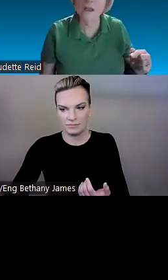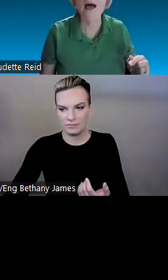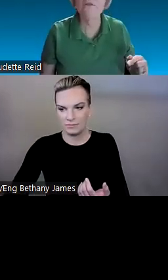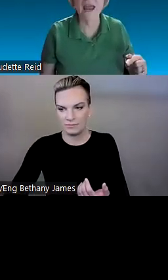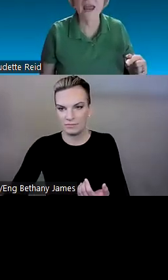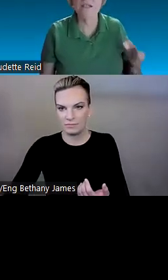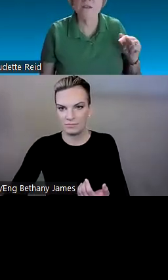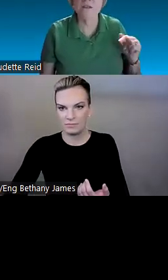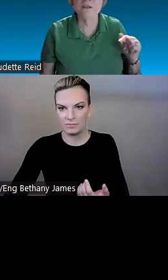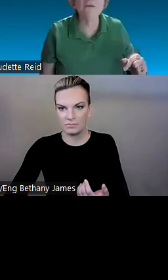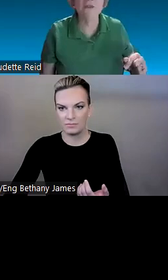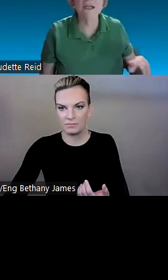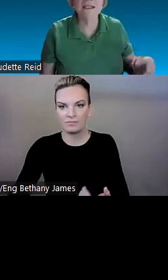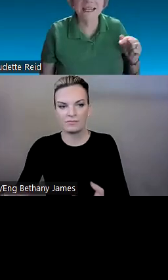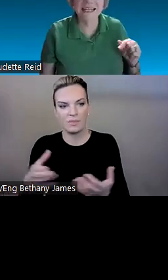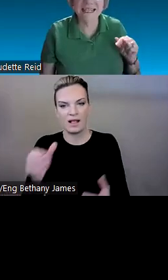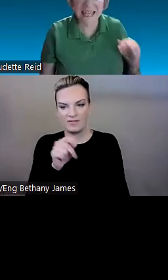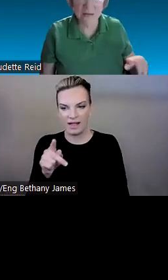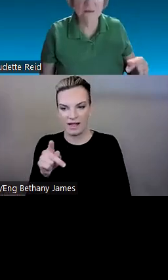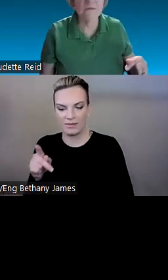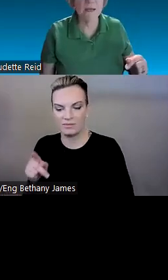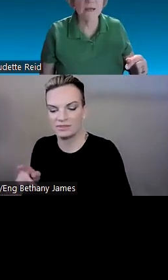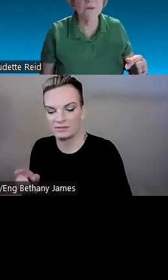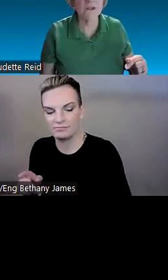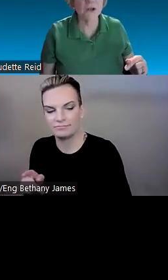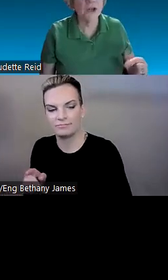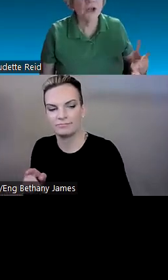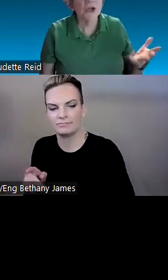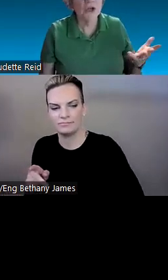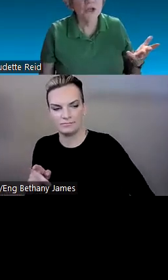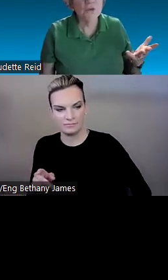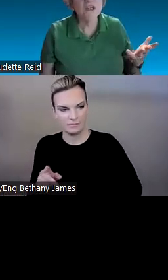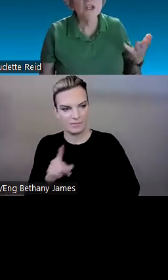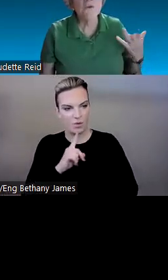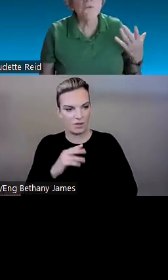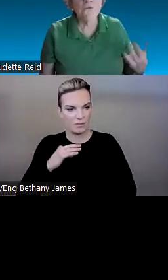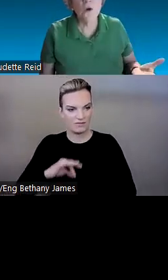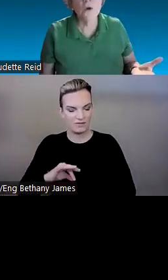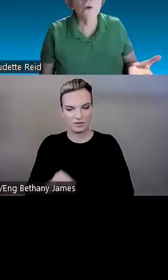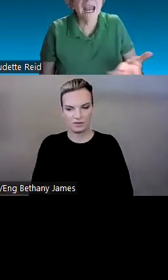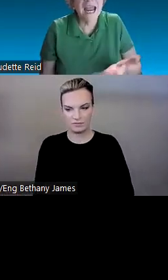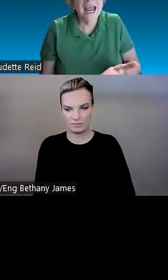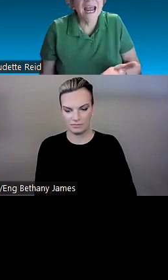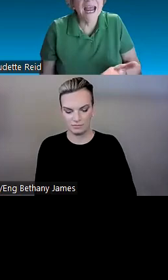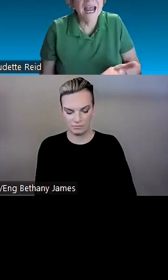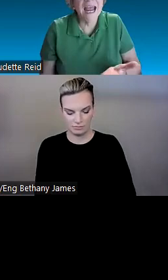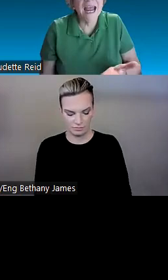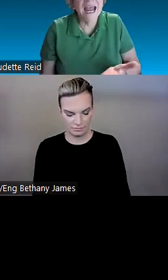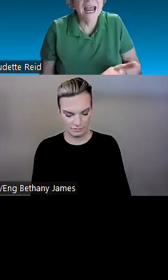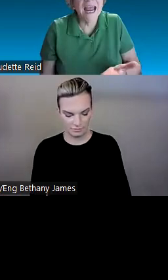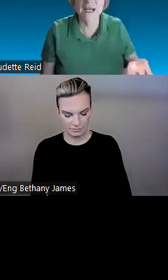are a lot of apps and there are a lot of things that it can be beneficial. Using your phone as